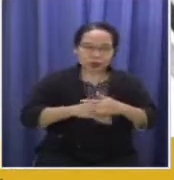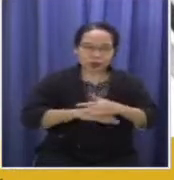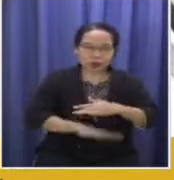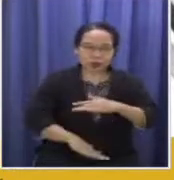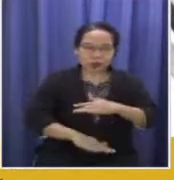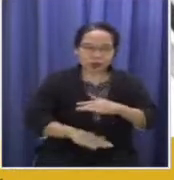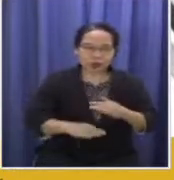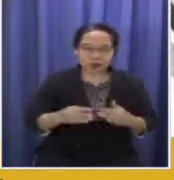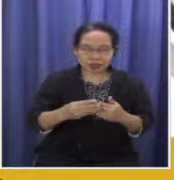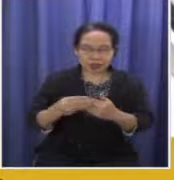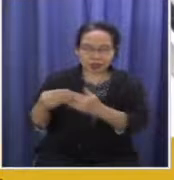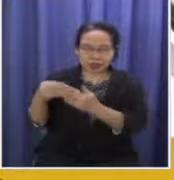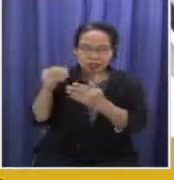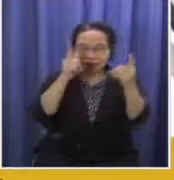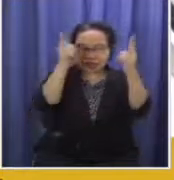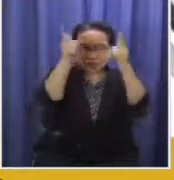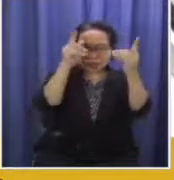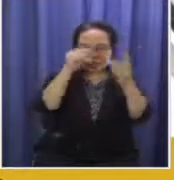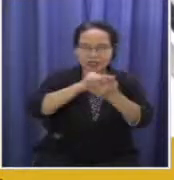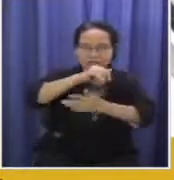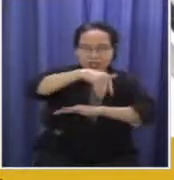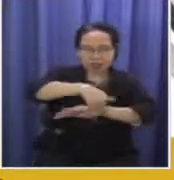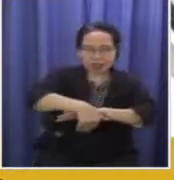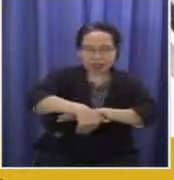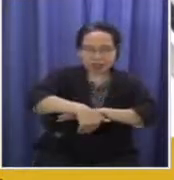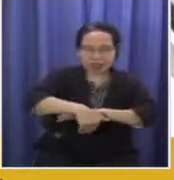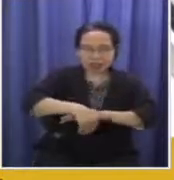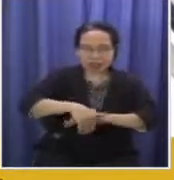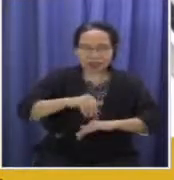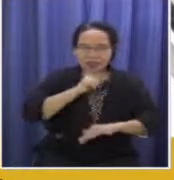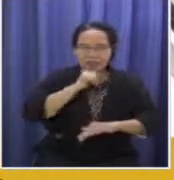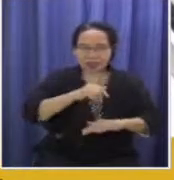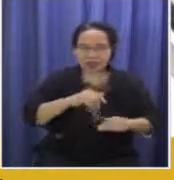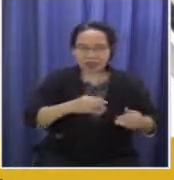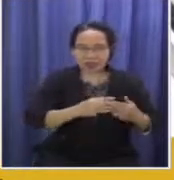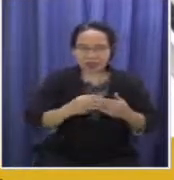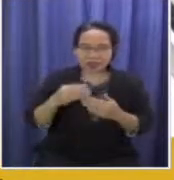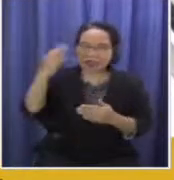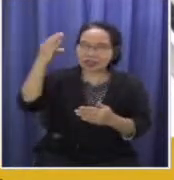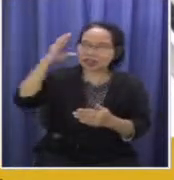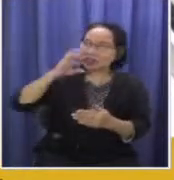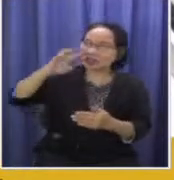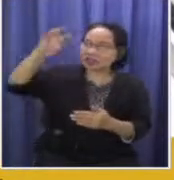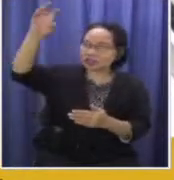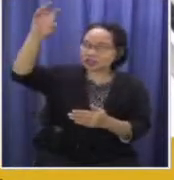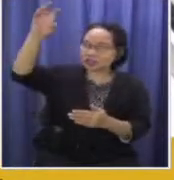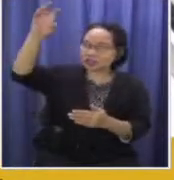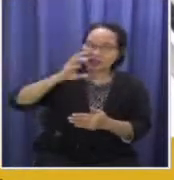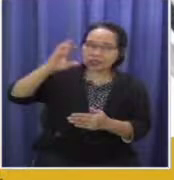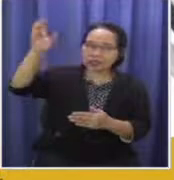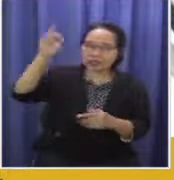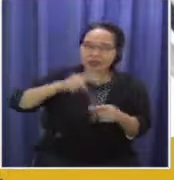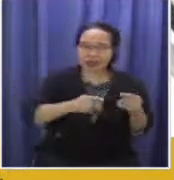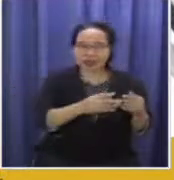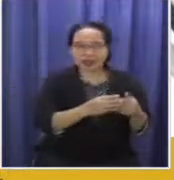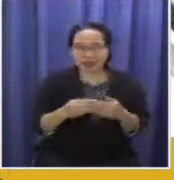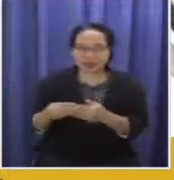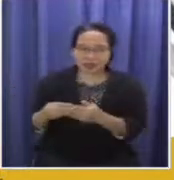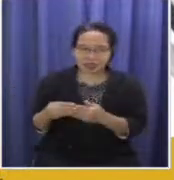star in that night. They were not guided by the sun because the sun cannot guide